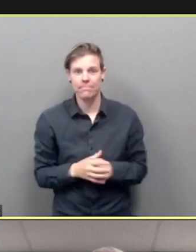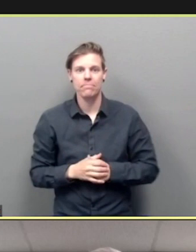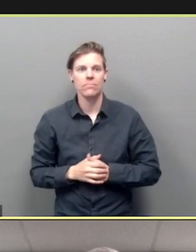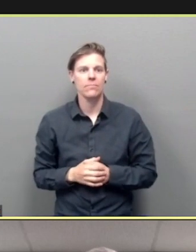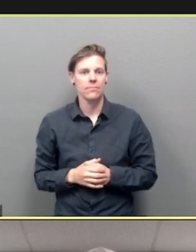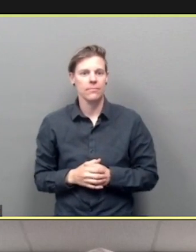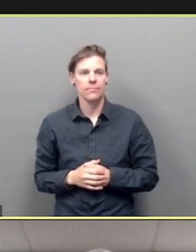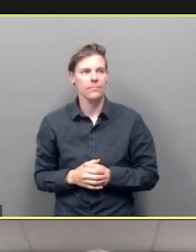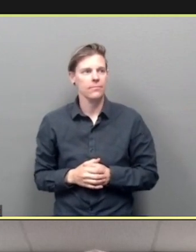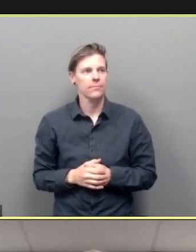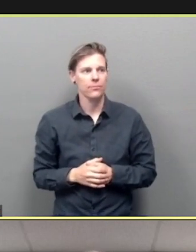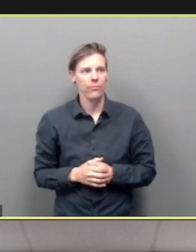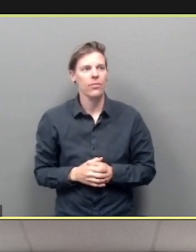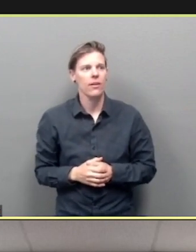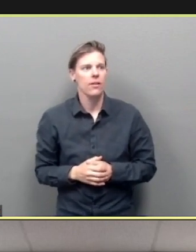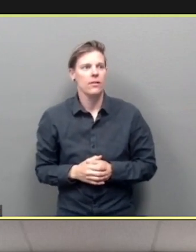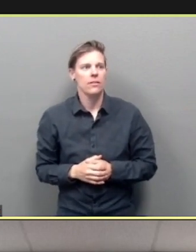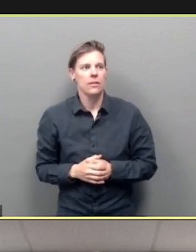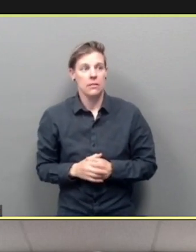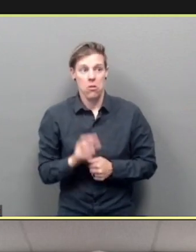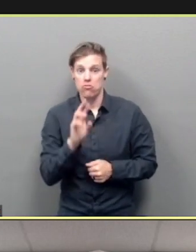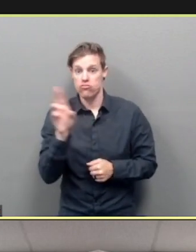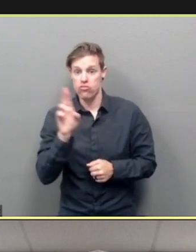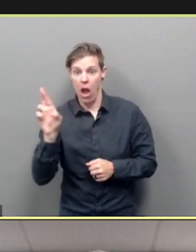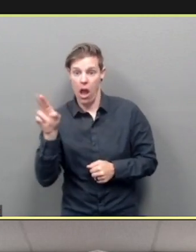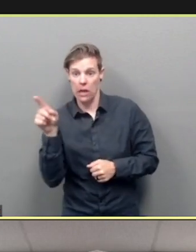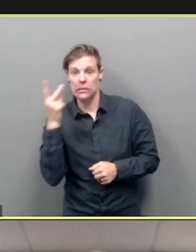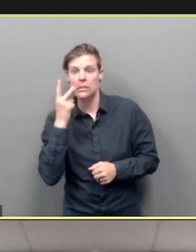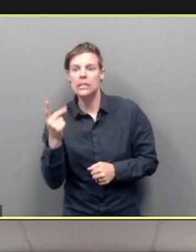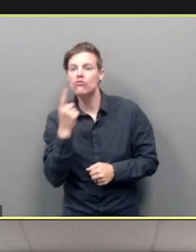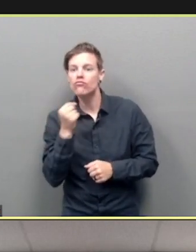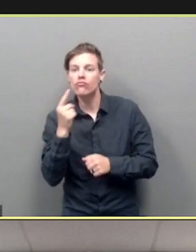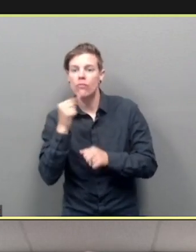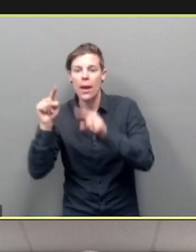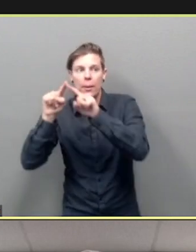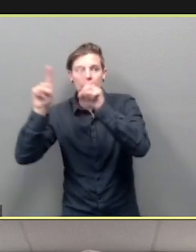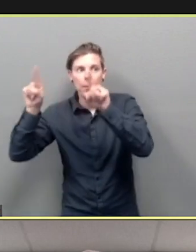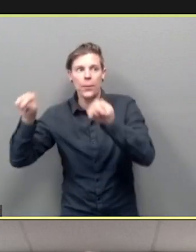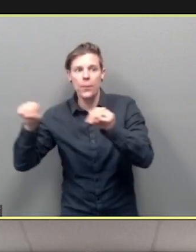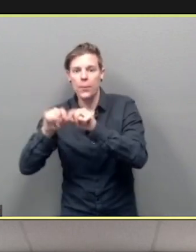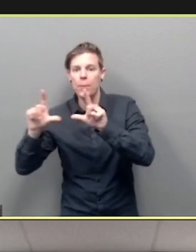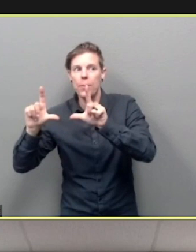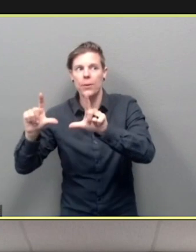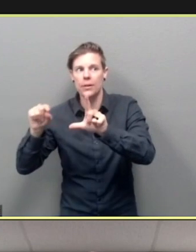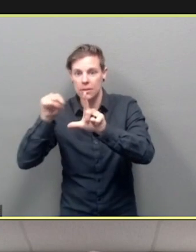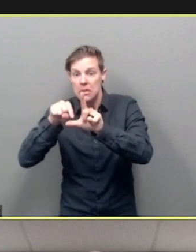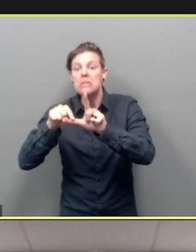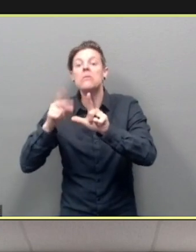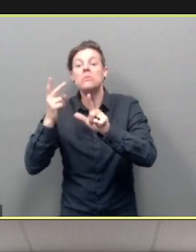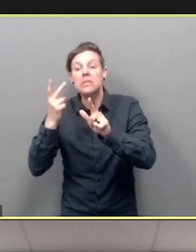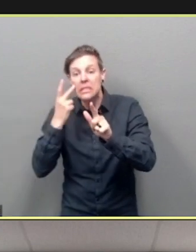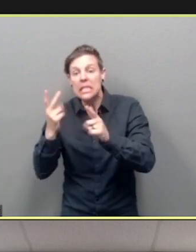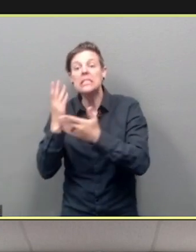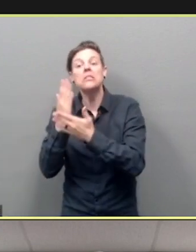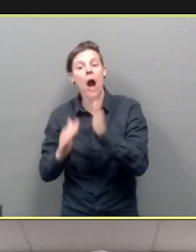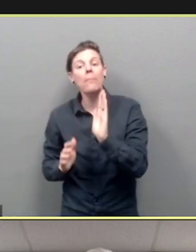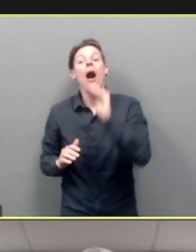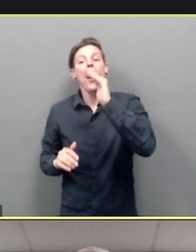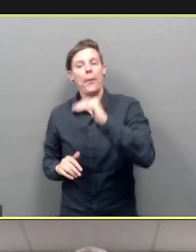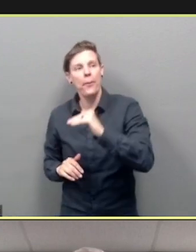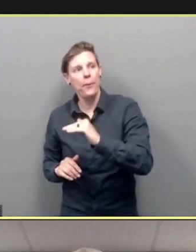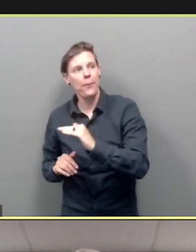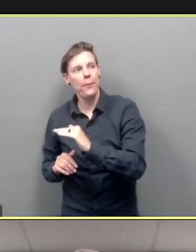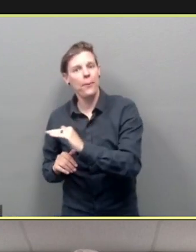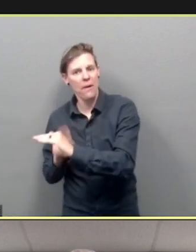On the right again with deaths, we do seem to be experiencing a plateau. This is deaths per week. I think